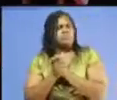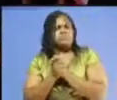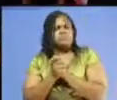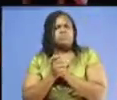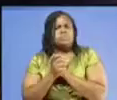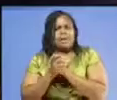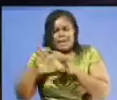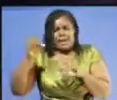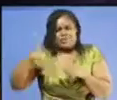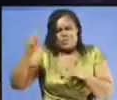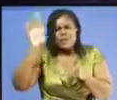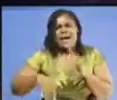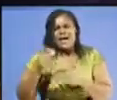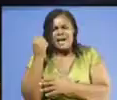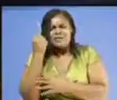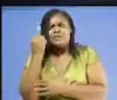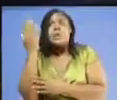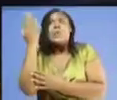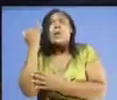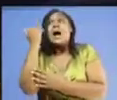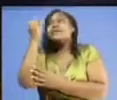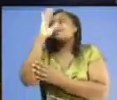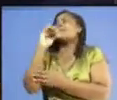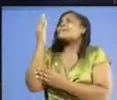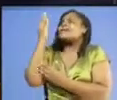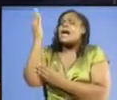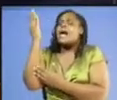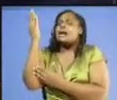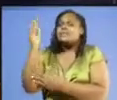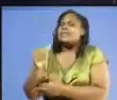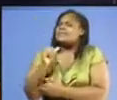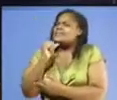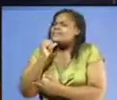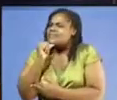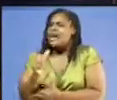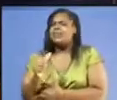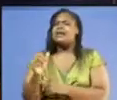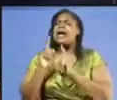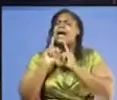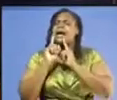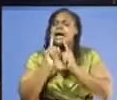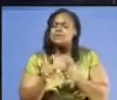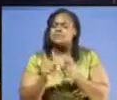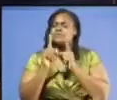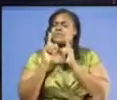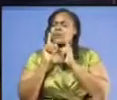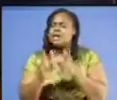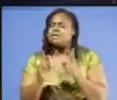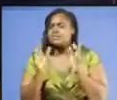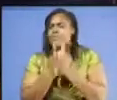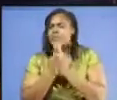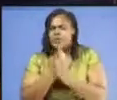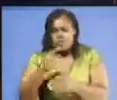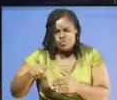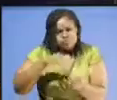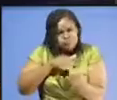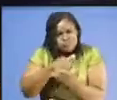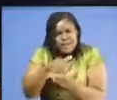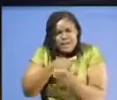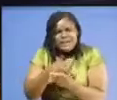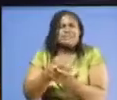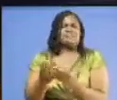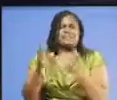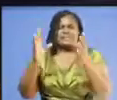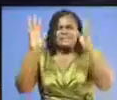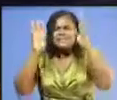And you can't understand why God isn't doing anything. You're tired of